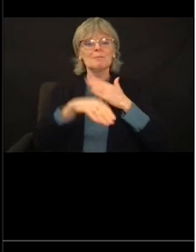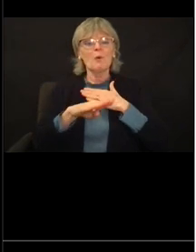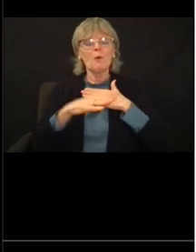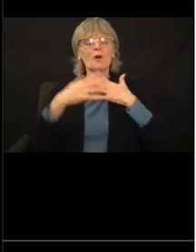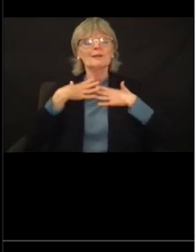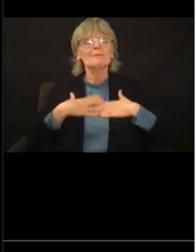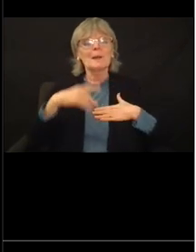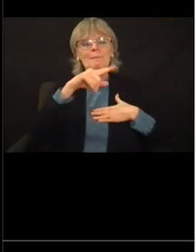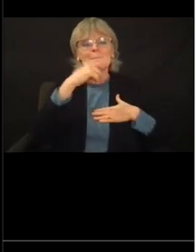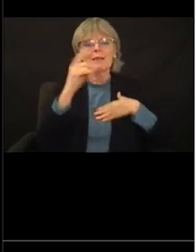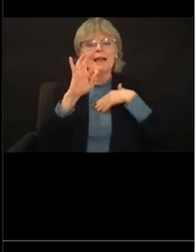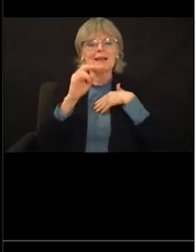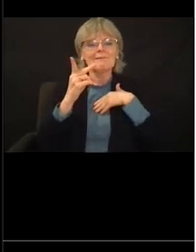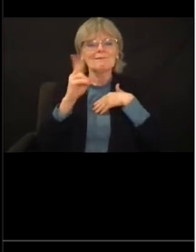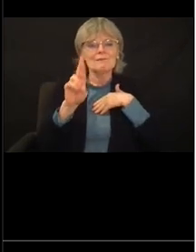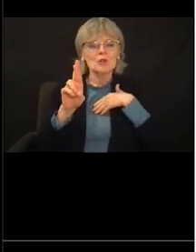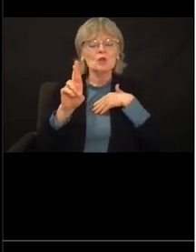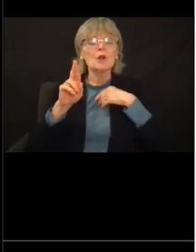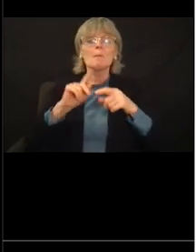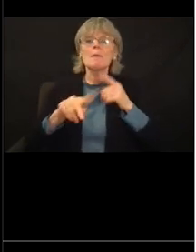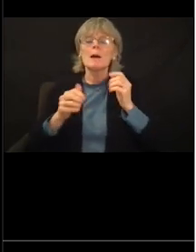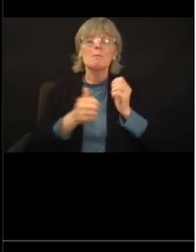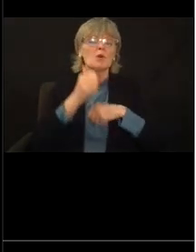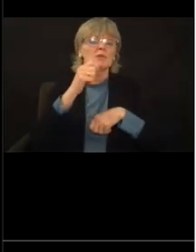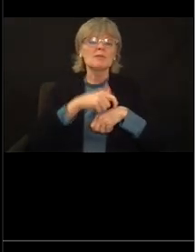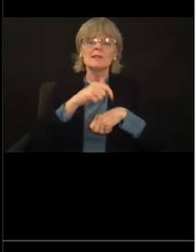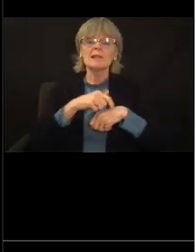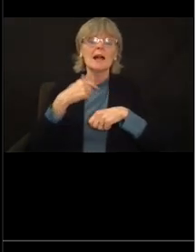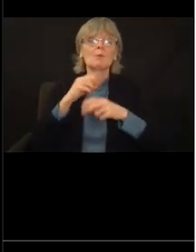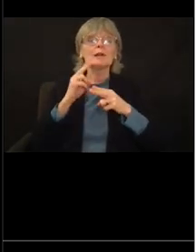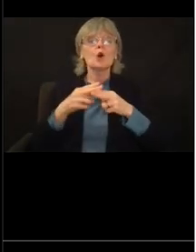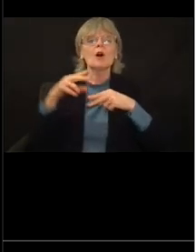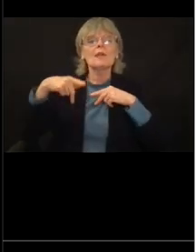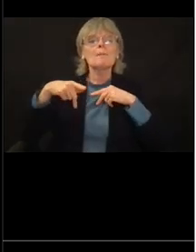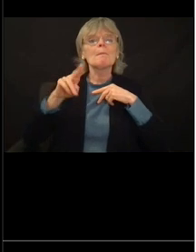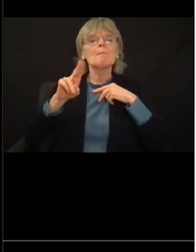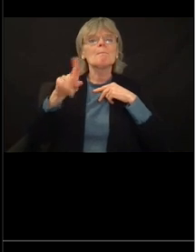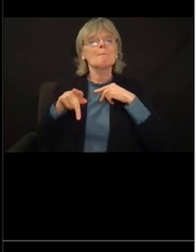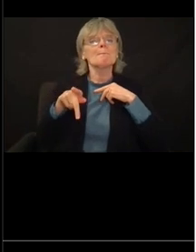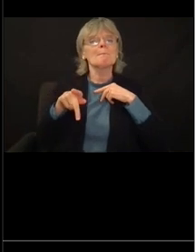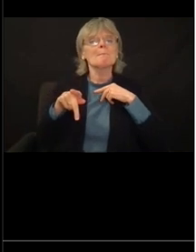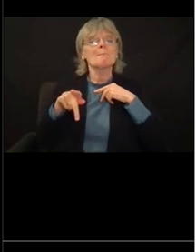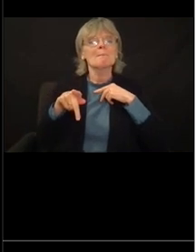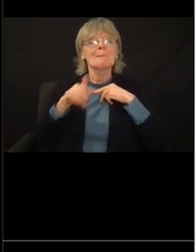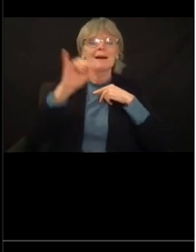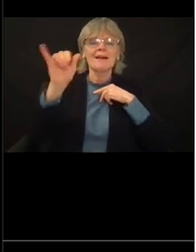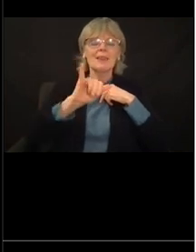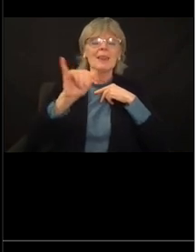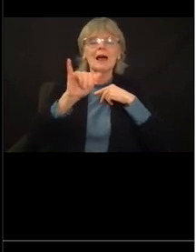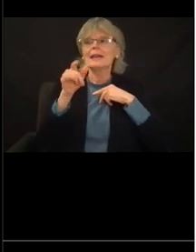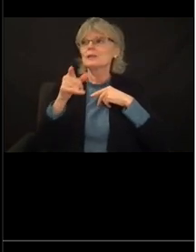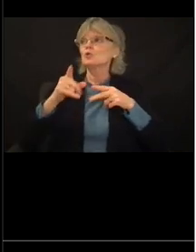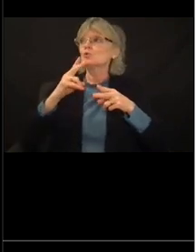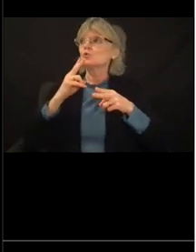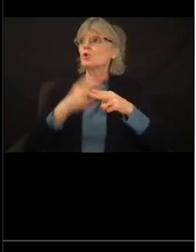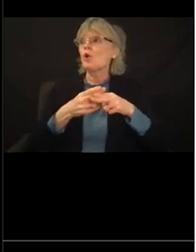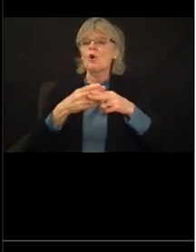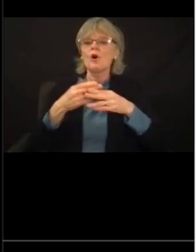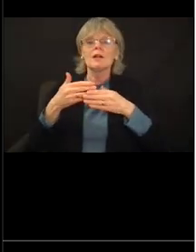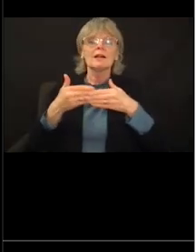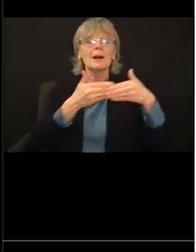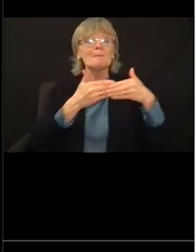fur. But most times we just refer to them as pups, very similar to like what you would call a baby dog.